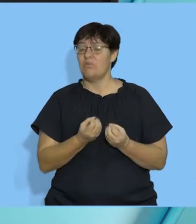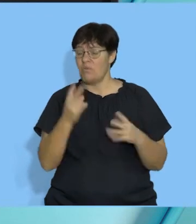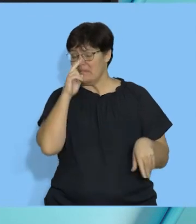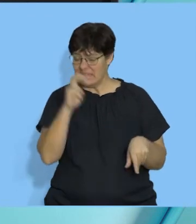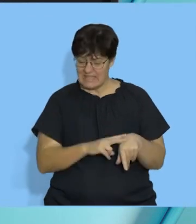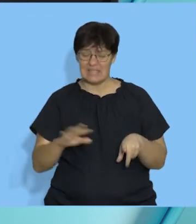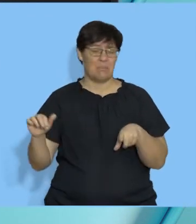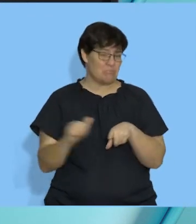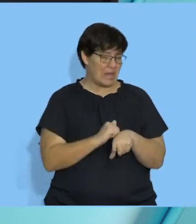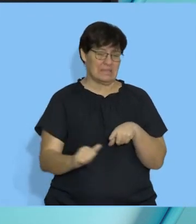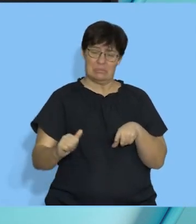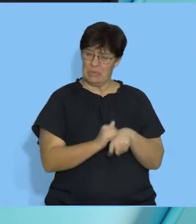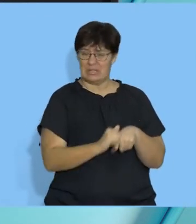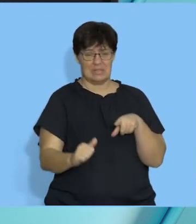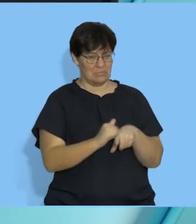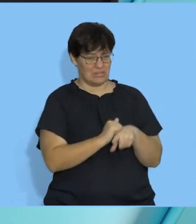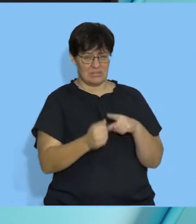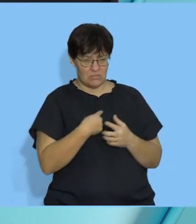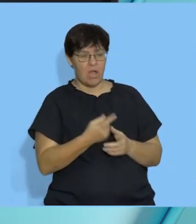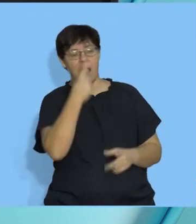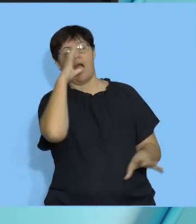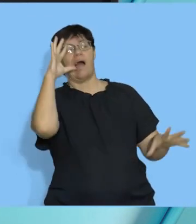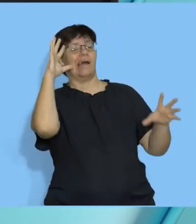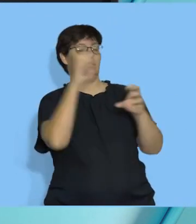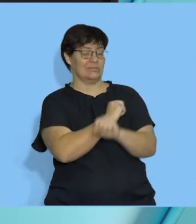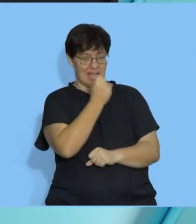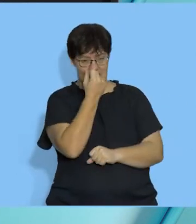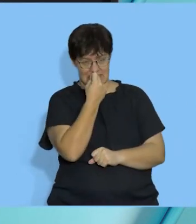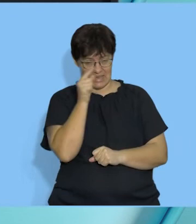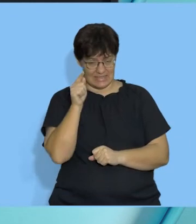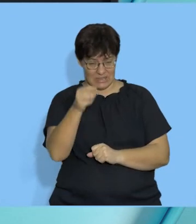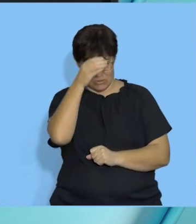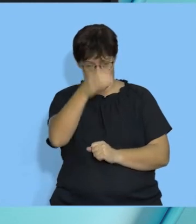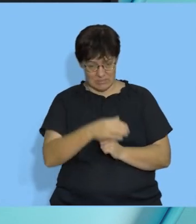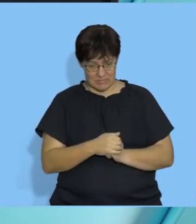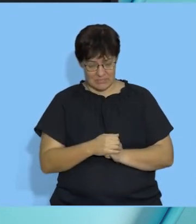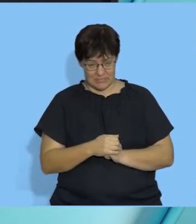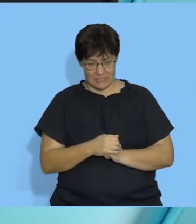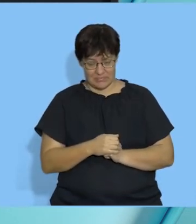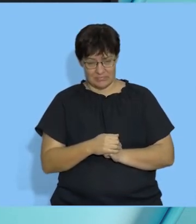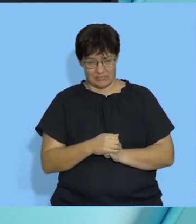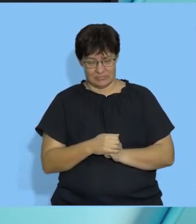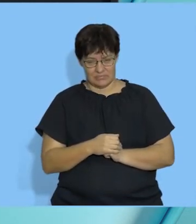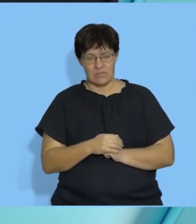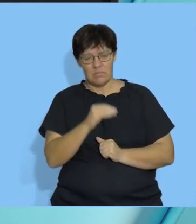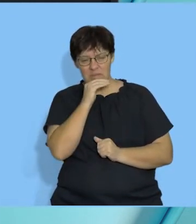a long way in terms of getting into grips and understanding the concept behind, of what happens